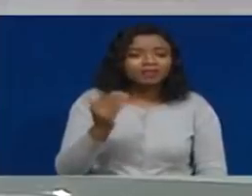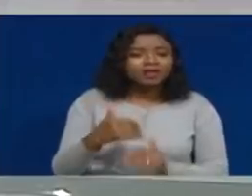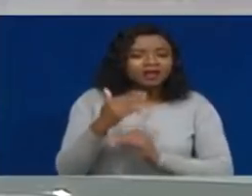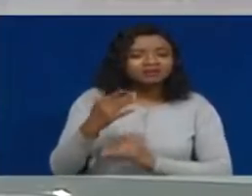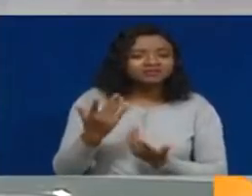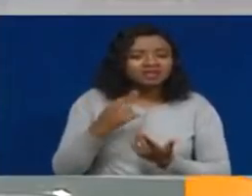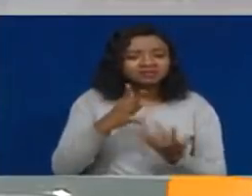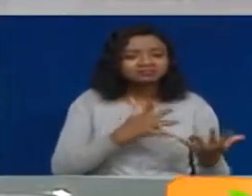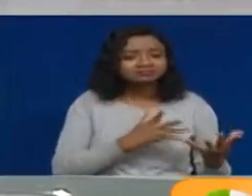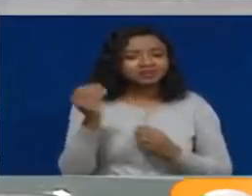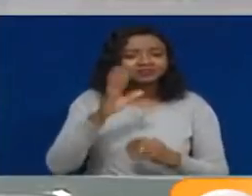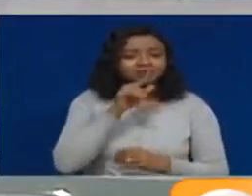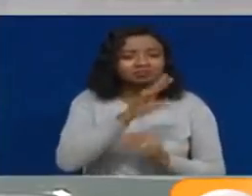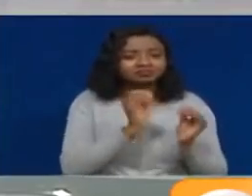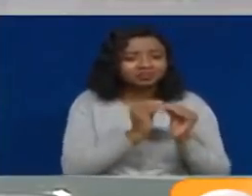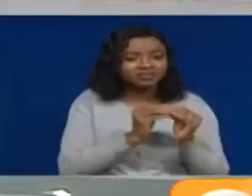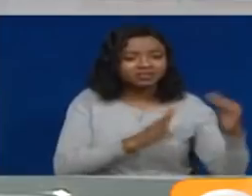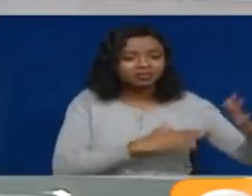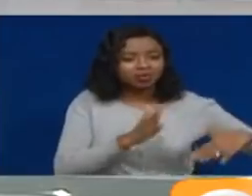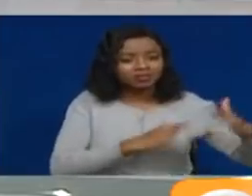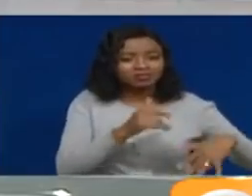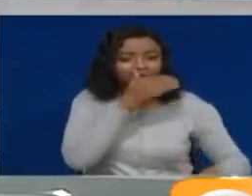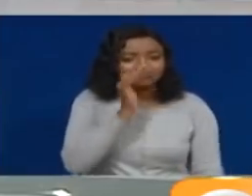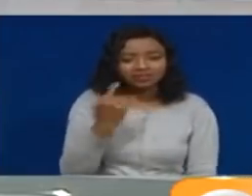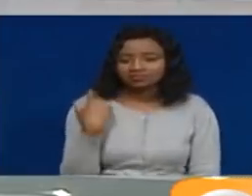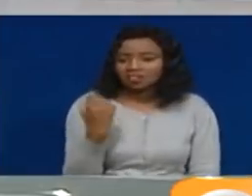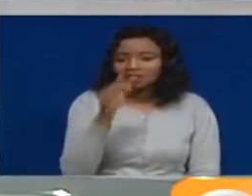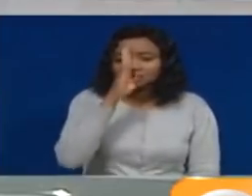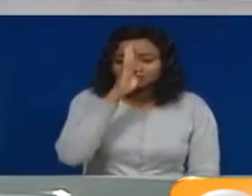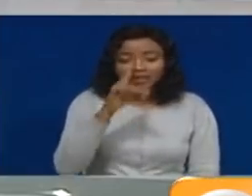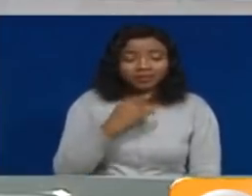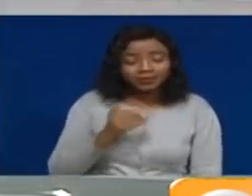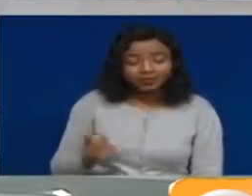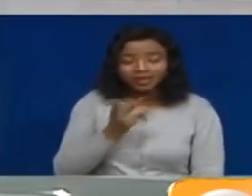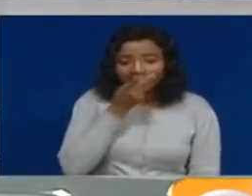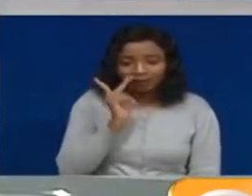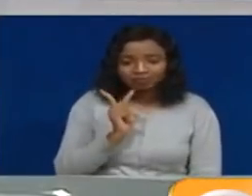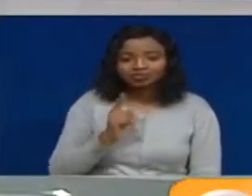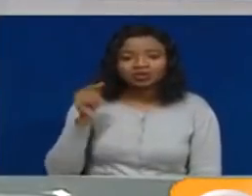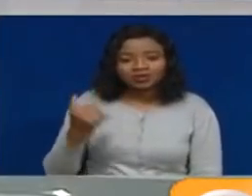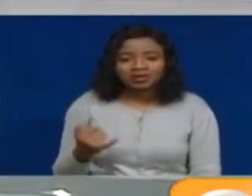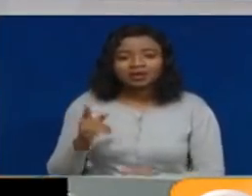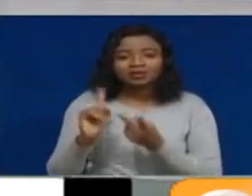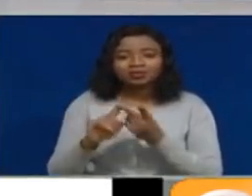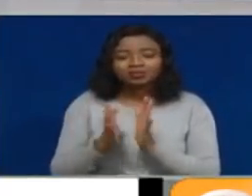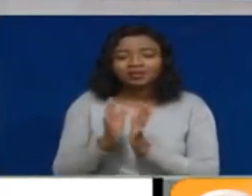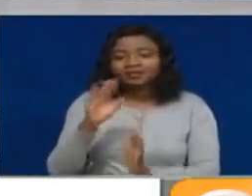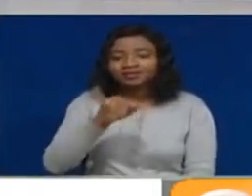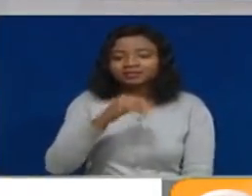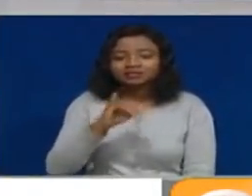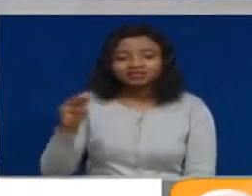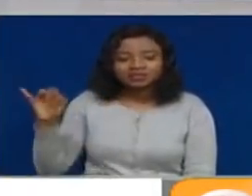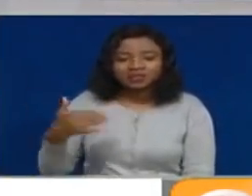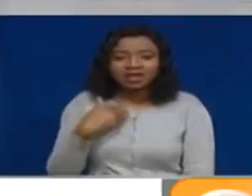And after storming out of Musalia Mudavadi's coronation at the Bomas of Kenya on Sunday, WIPO leader Kalonzo Musyoka and businessman Jimmy